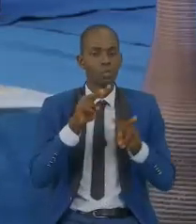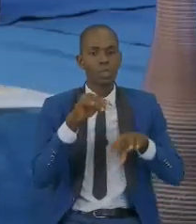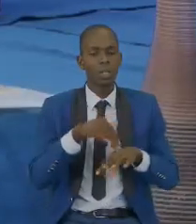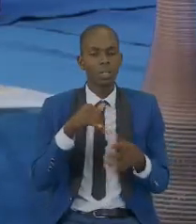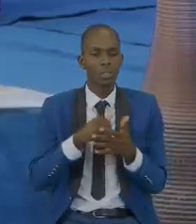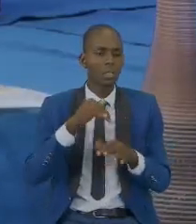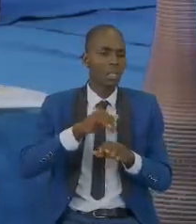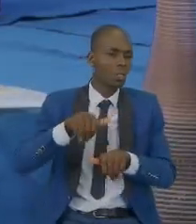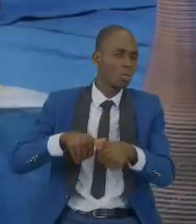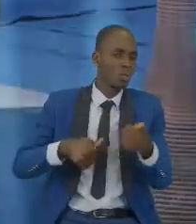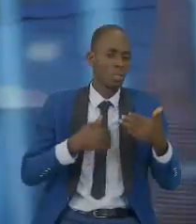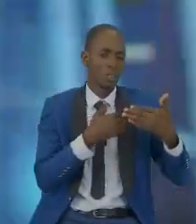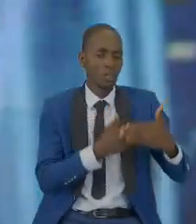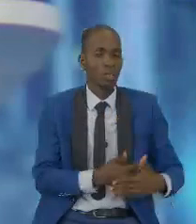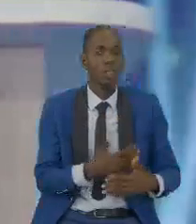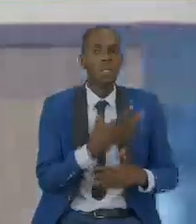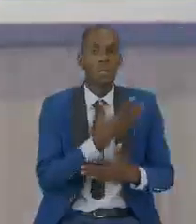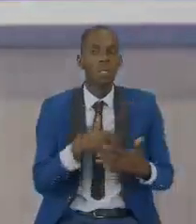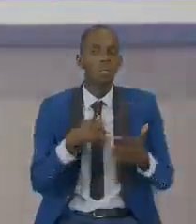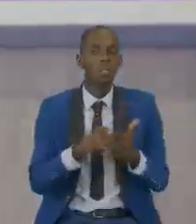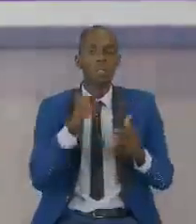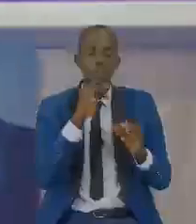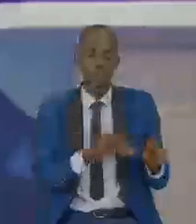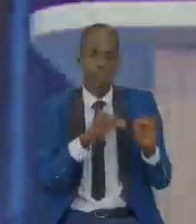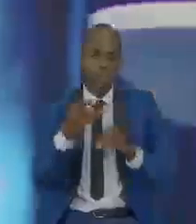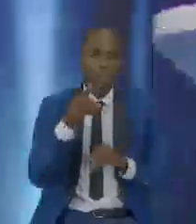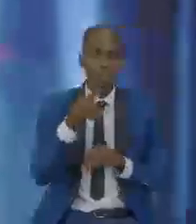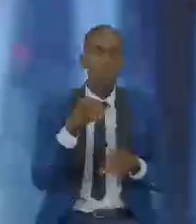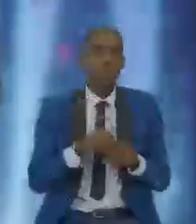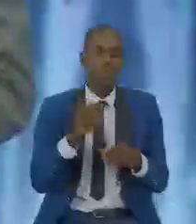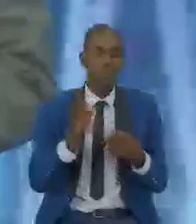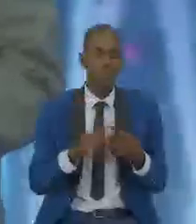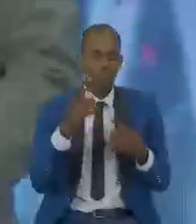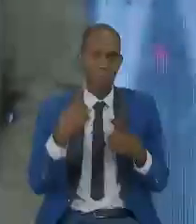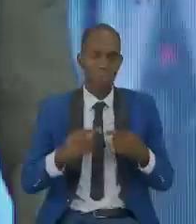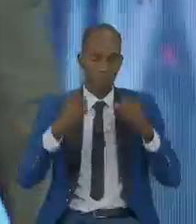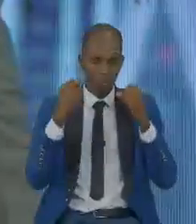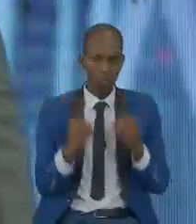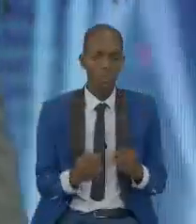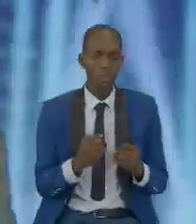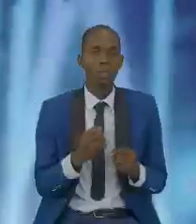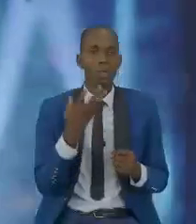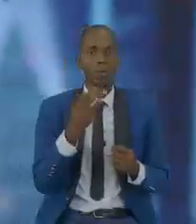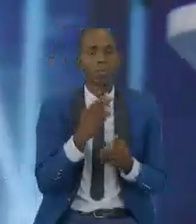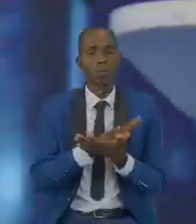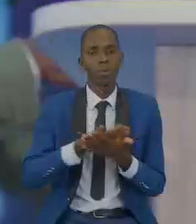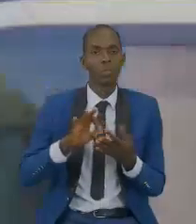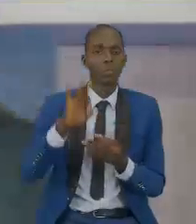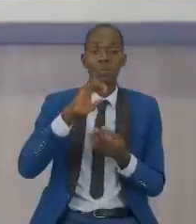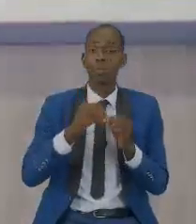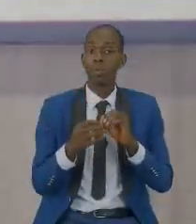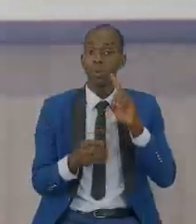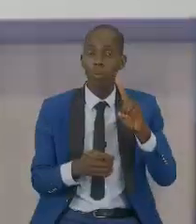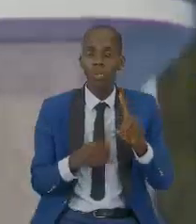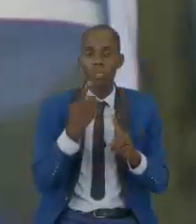another direction, and it's putting you into the strength in the power of the Holy Ghost. Number one is